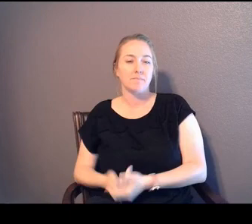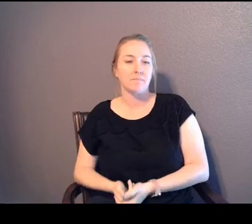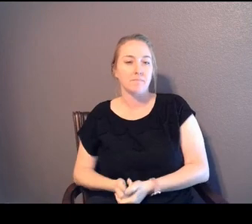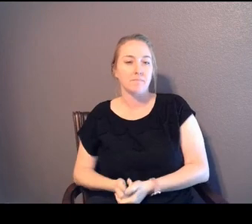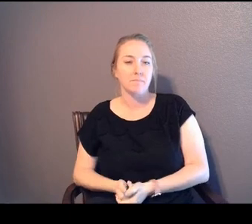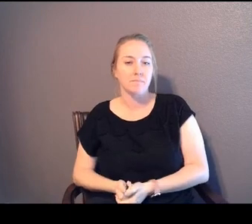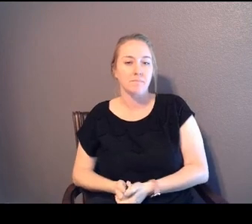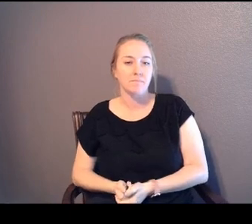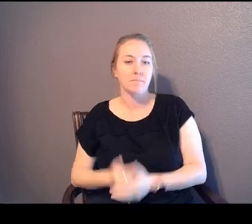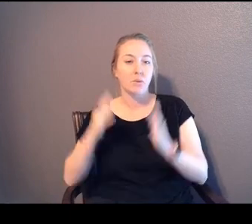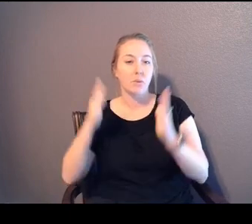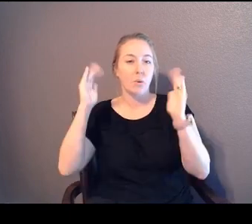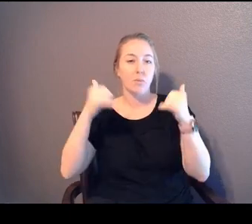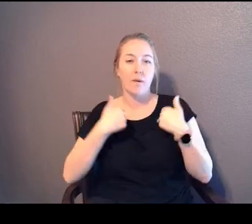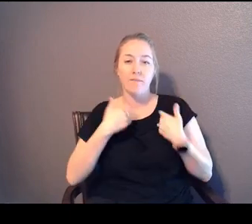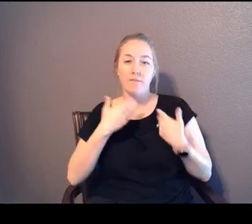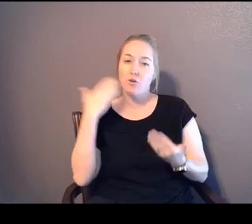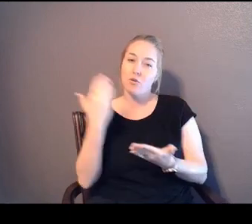having a good day